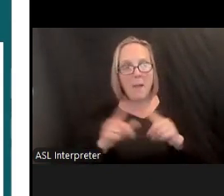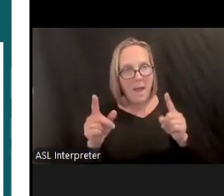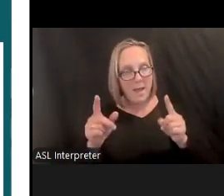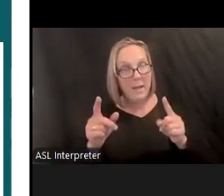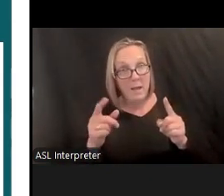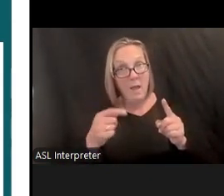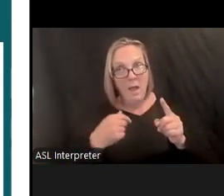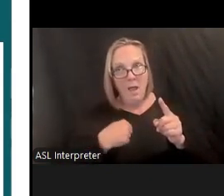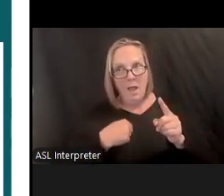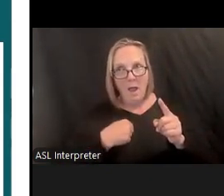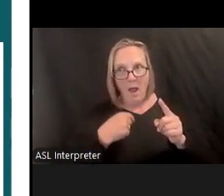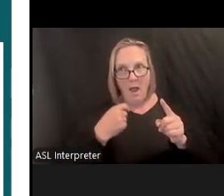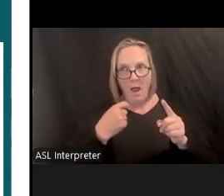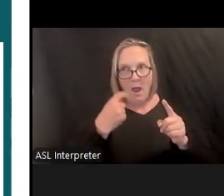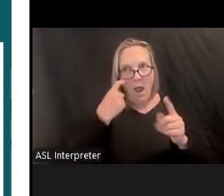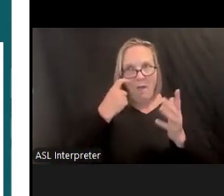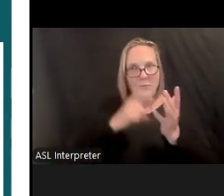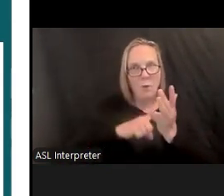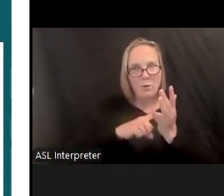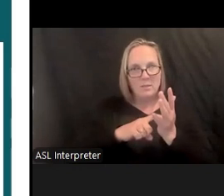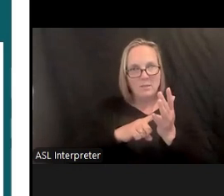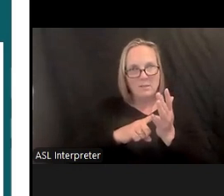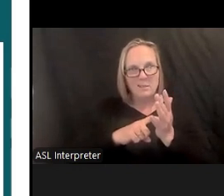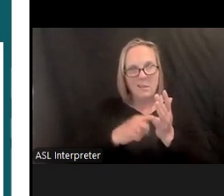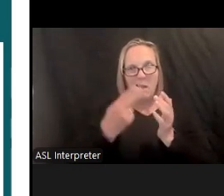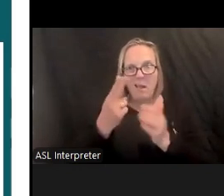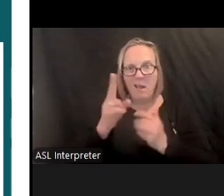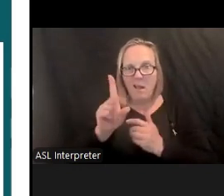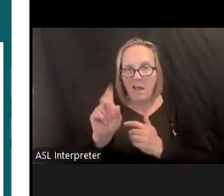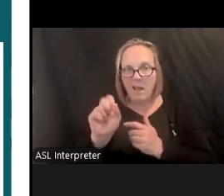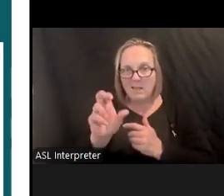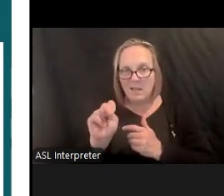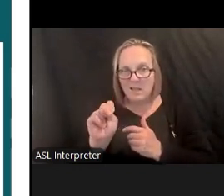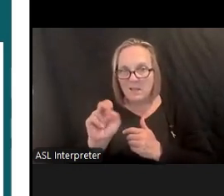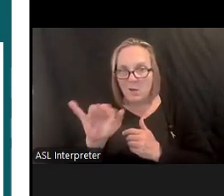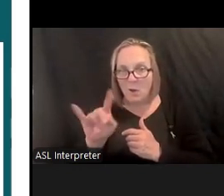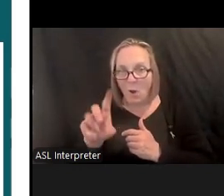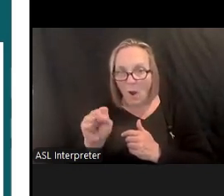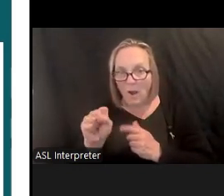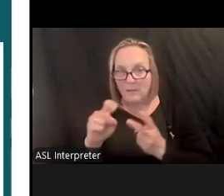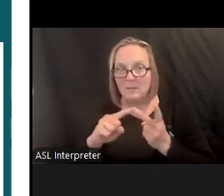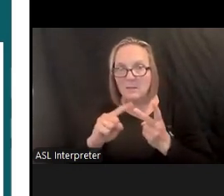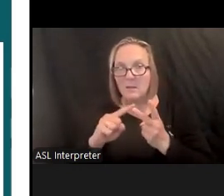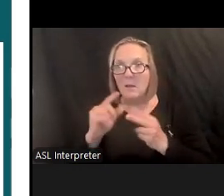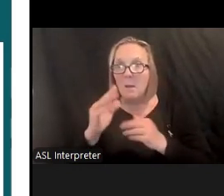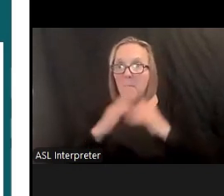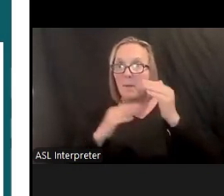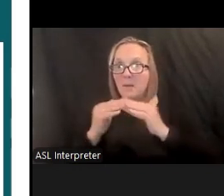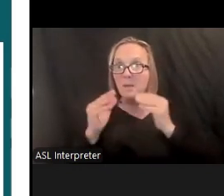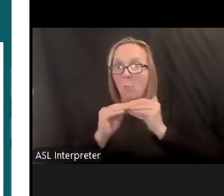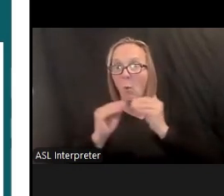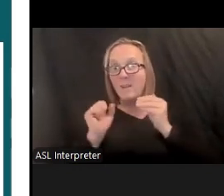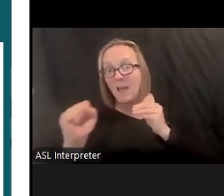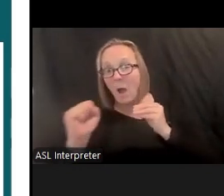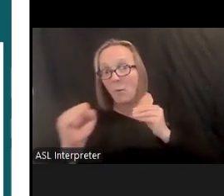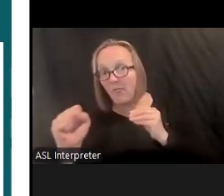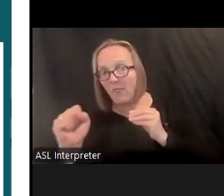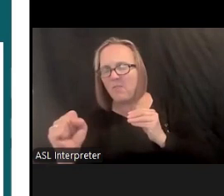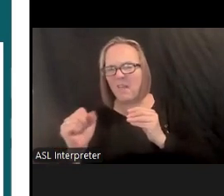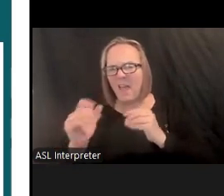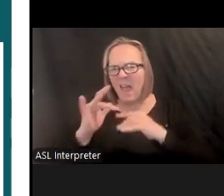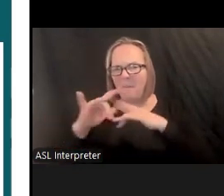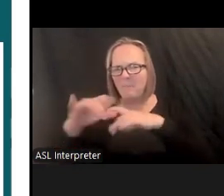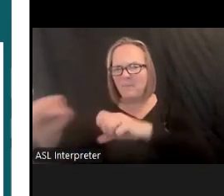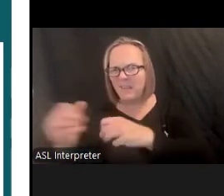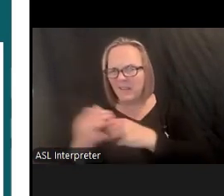said, a lot of Hudson Yards sits empty. A lot of the buildings south of that sit empty. And I think what we're also in need of is